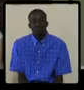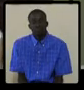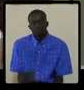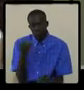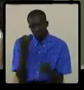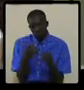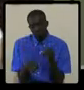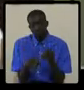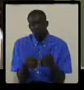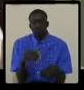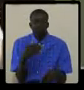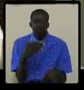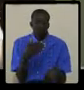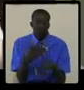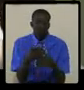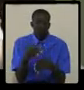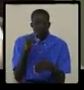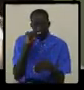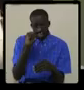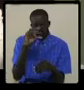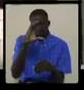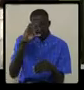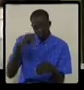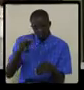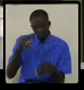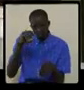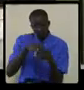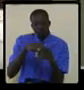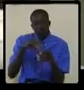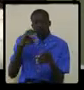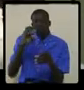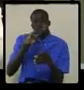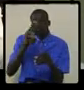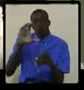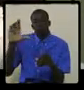Lastly, I will add a piece of copper to the hydrochloric acid.